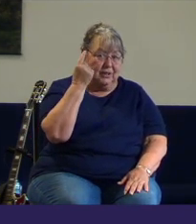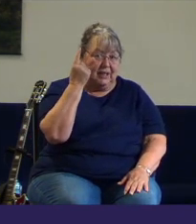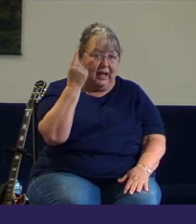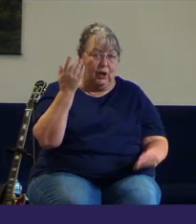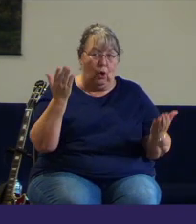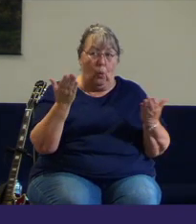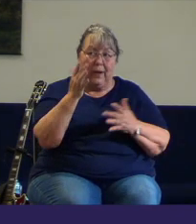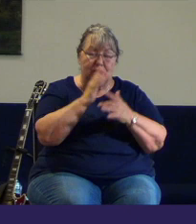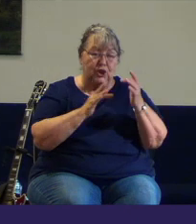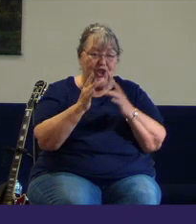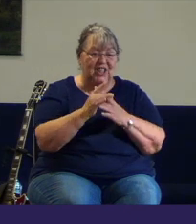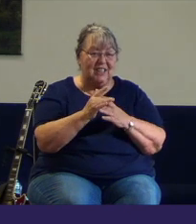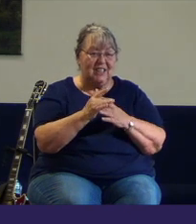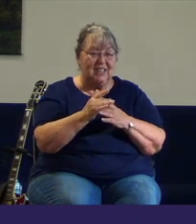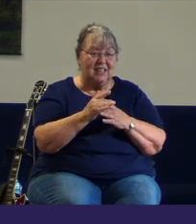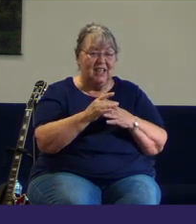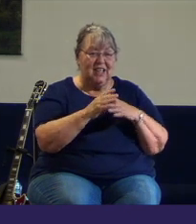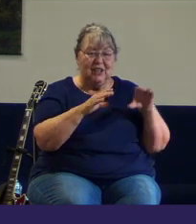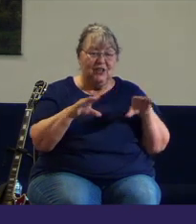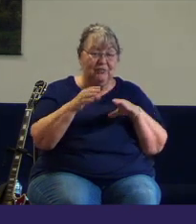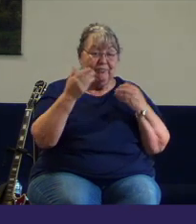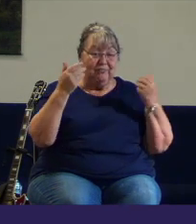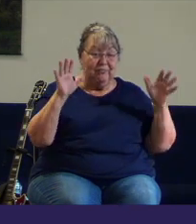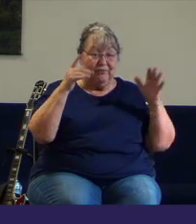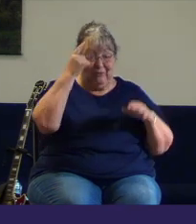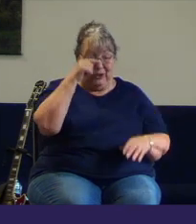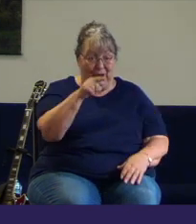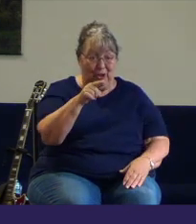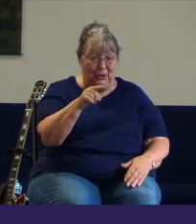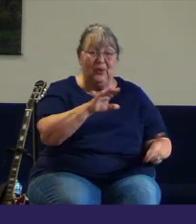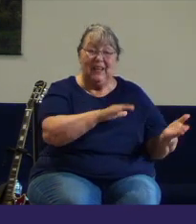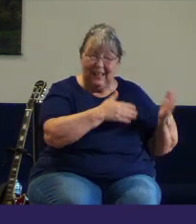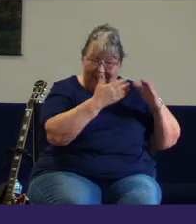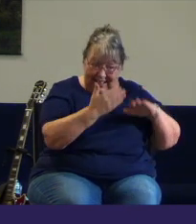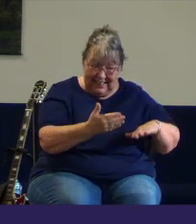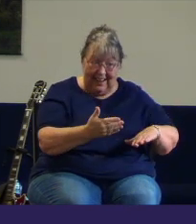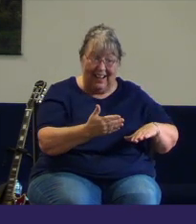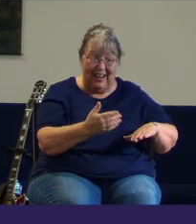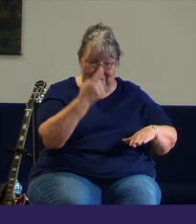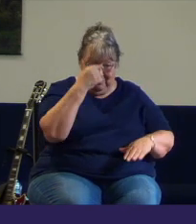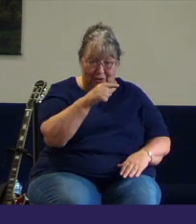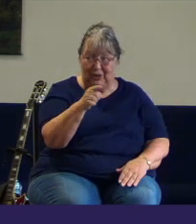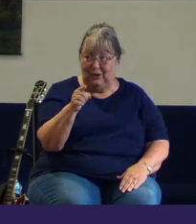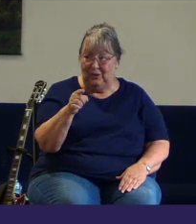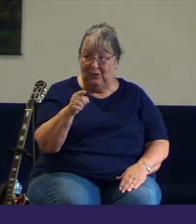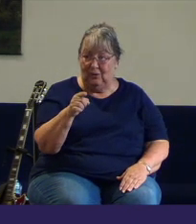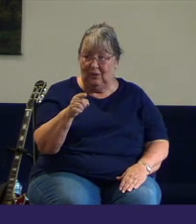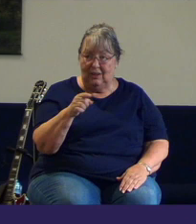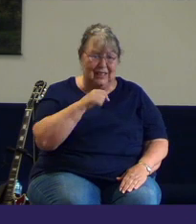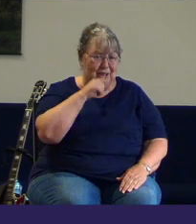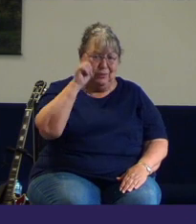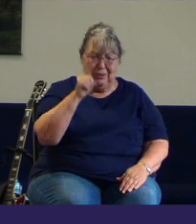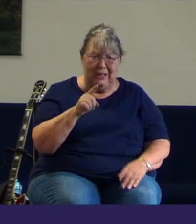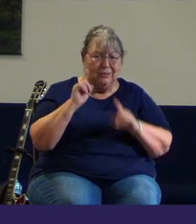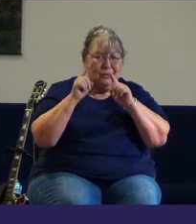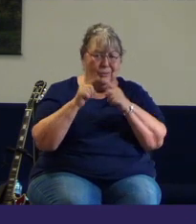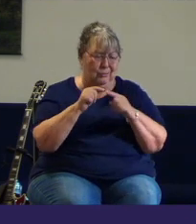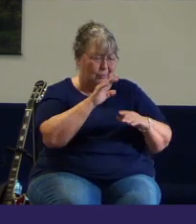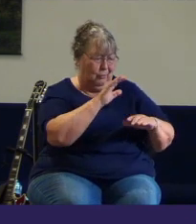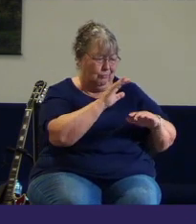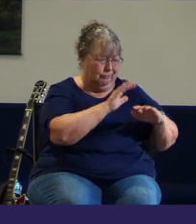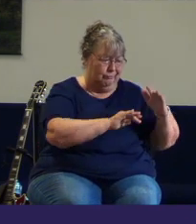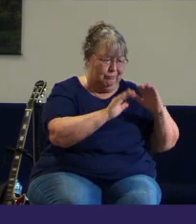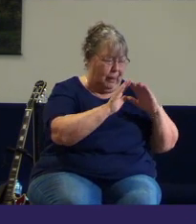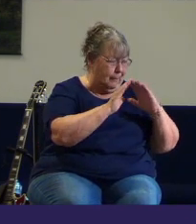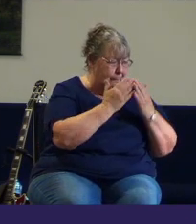theology or doctrines or deep Bible studying or Bible college for you to know what he's done for you. You